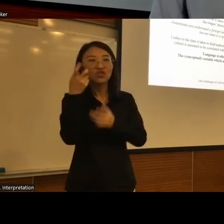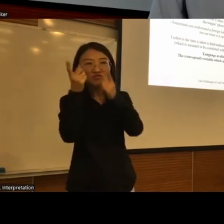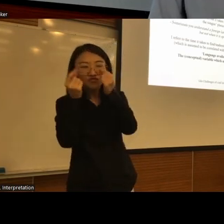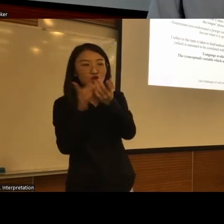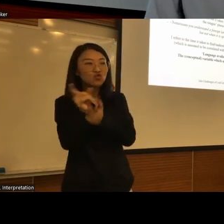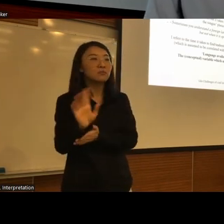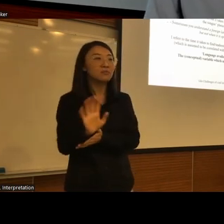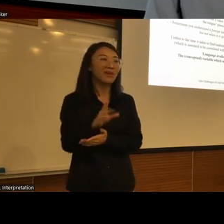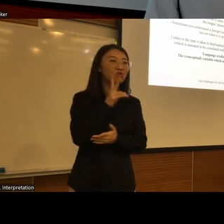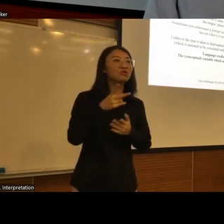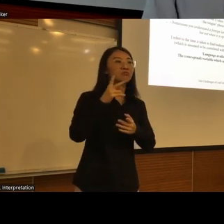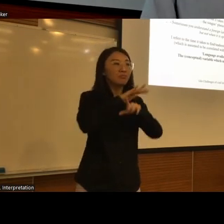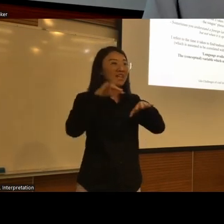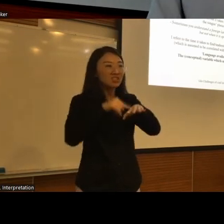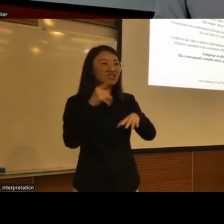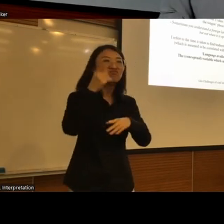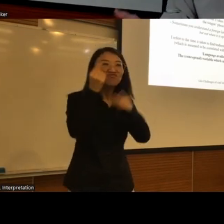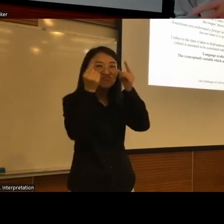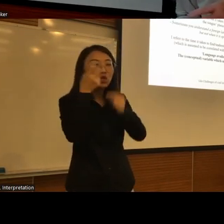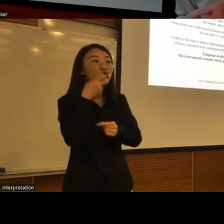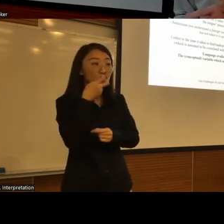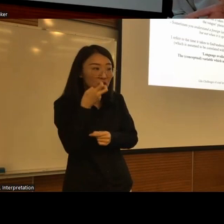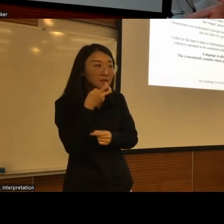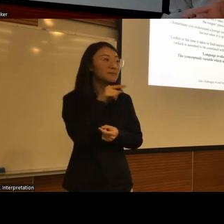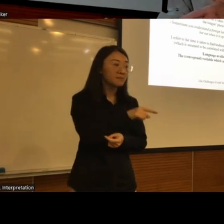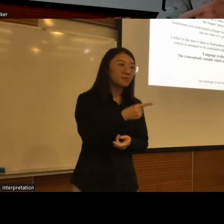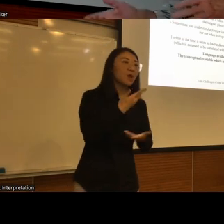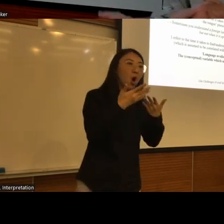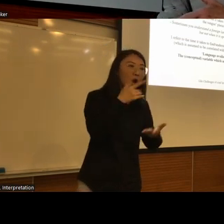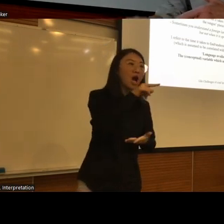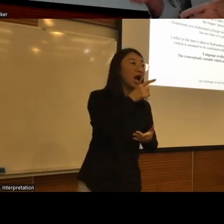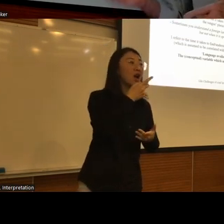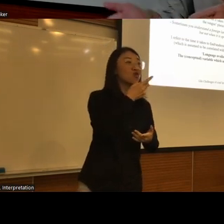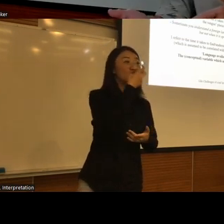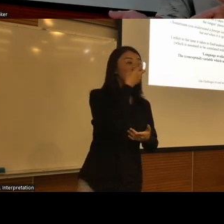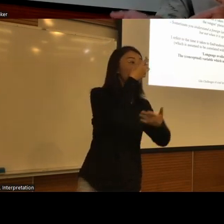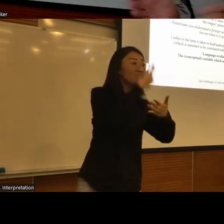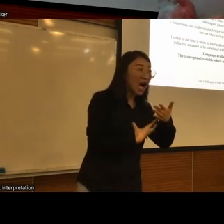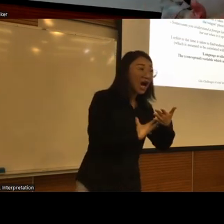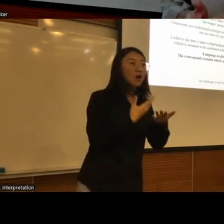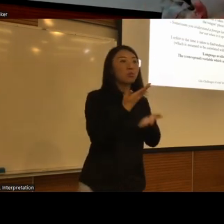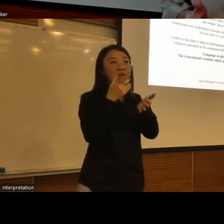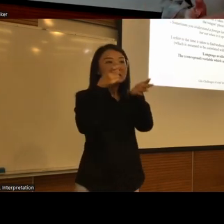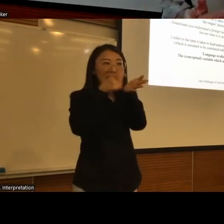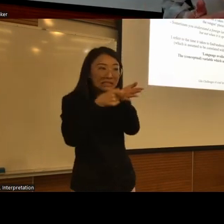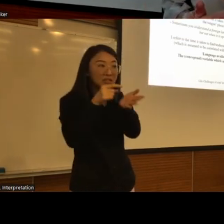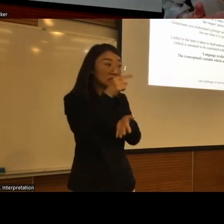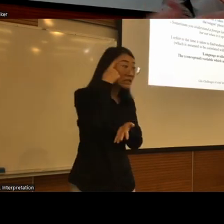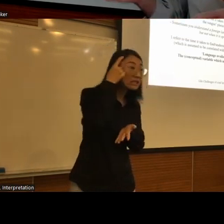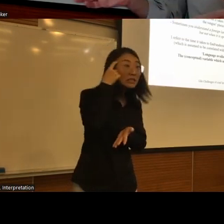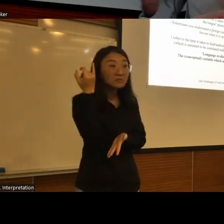about people in everyday life. They think either you know a rule or a word or a character, or you don't.